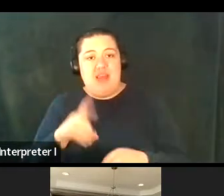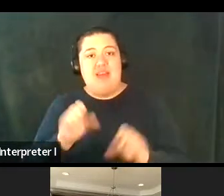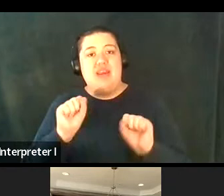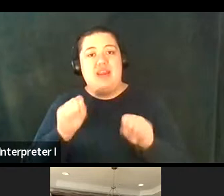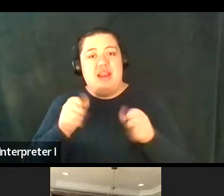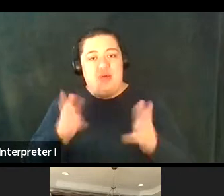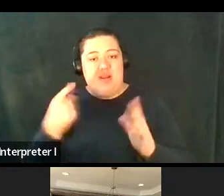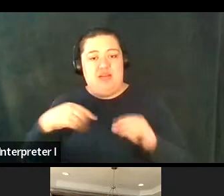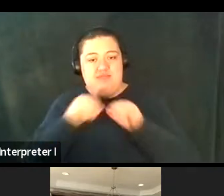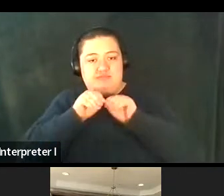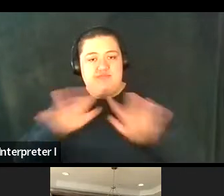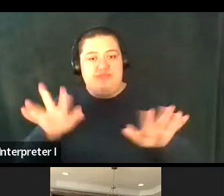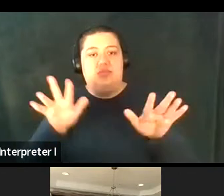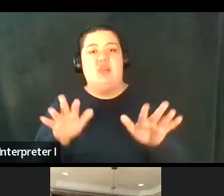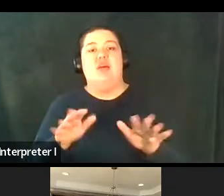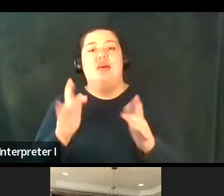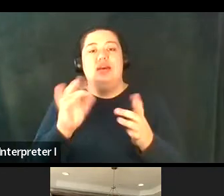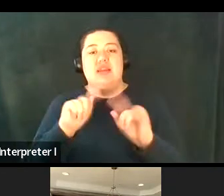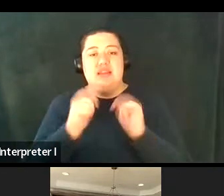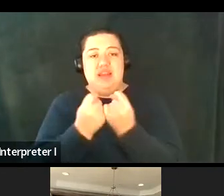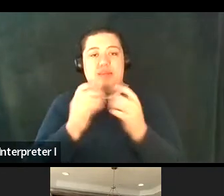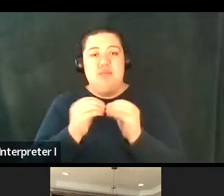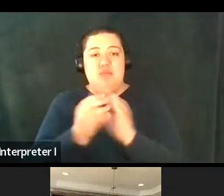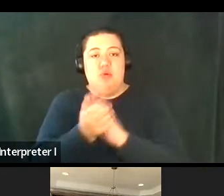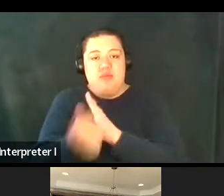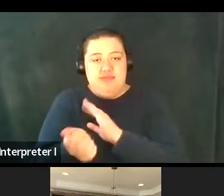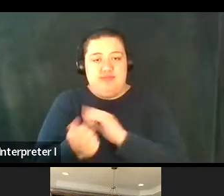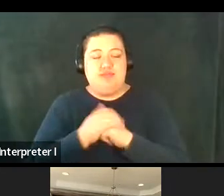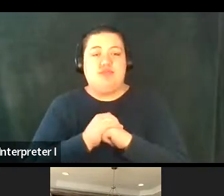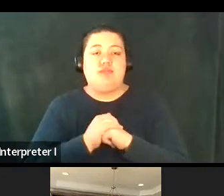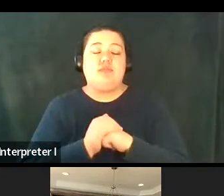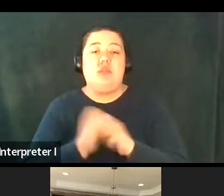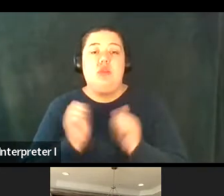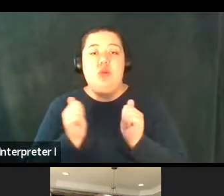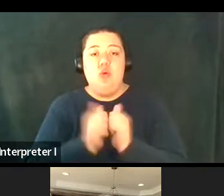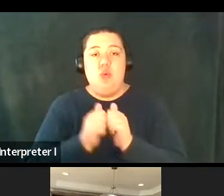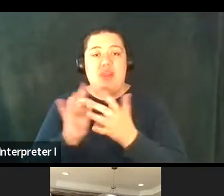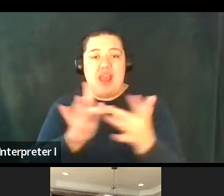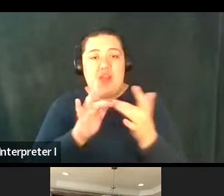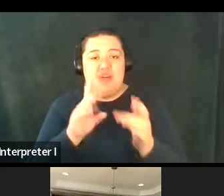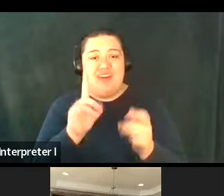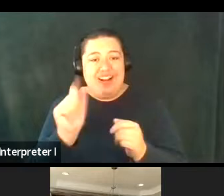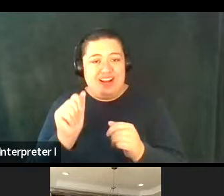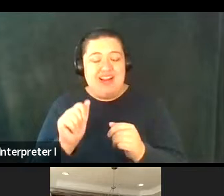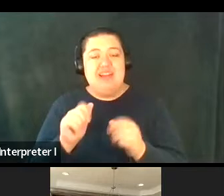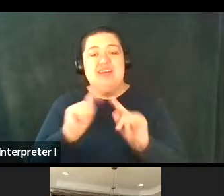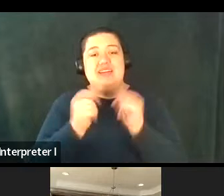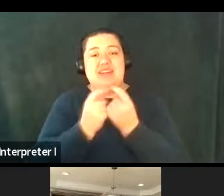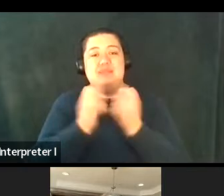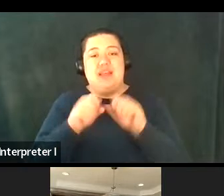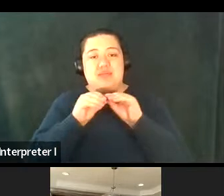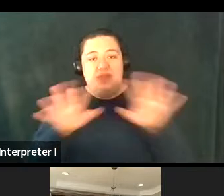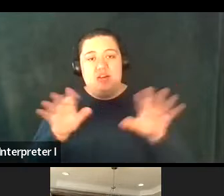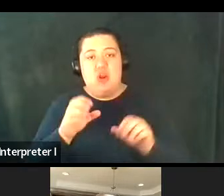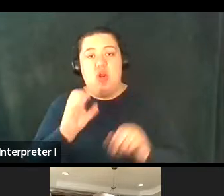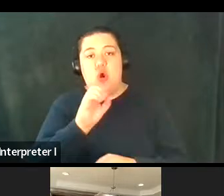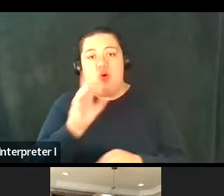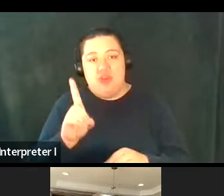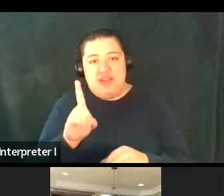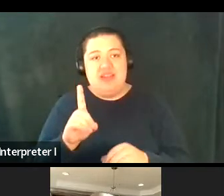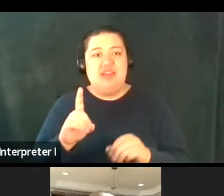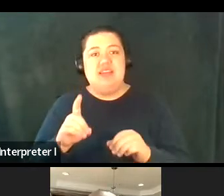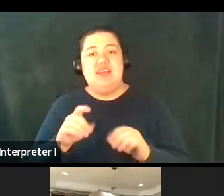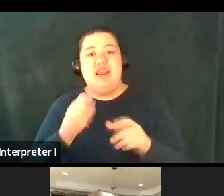teams more strategically. With up-to-date data, outreach teams can swiftly be directed to overdose hotspots in impacted